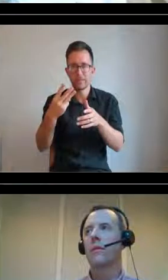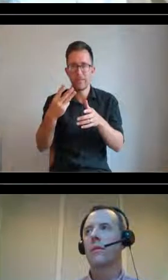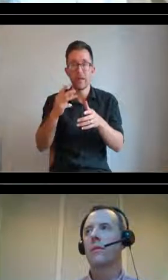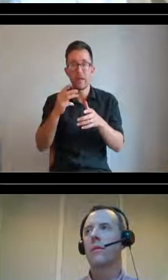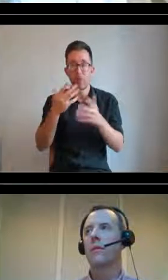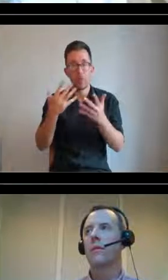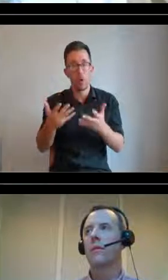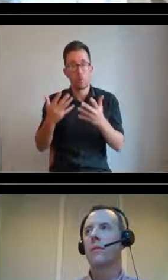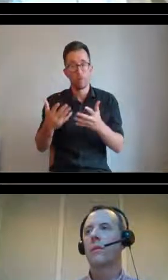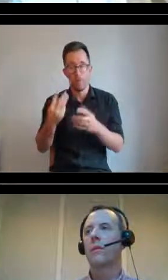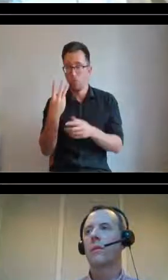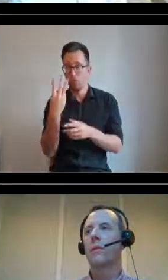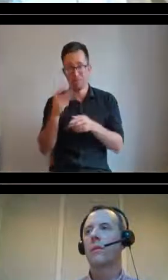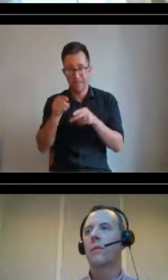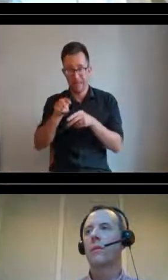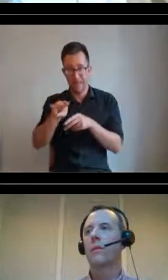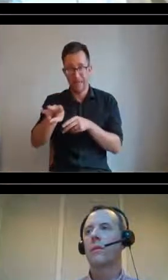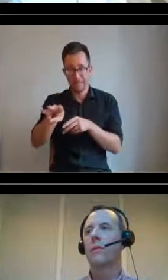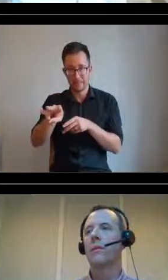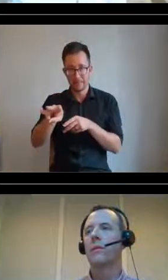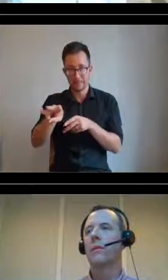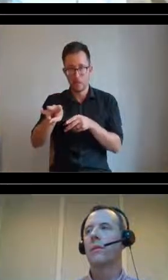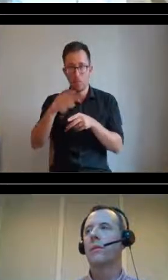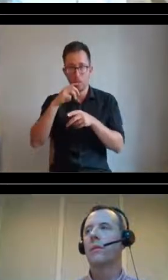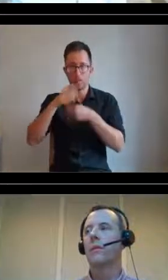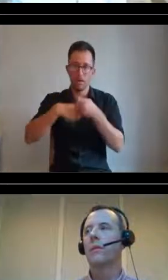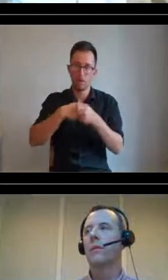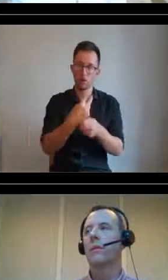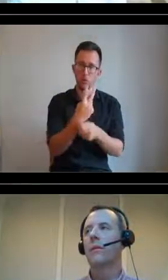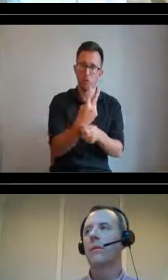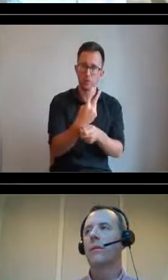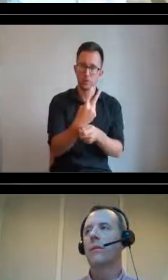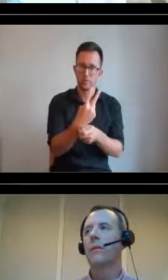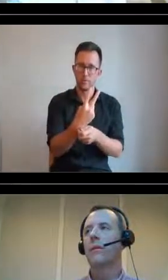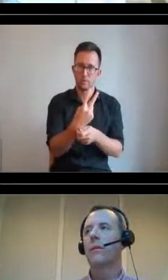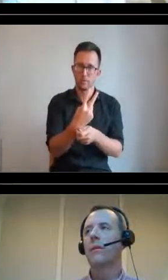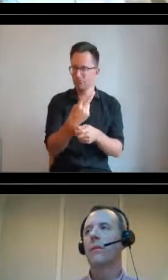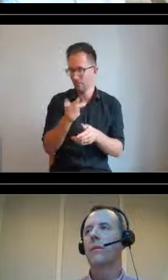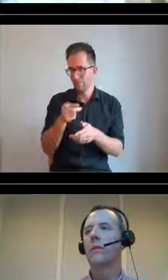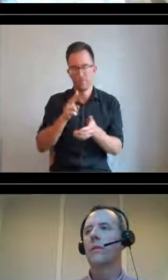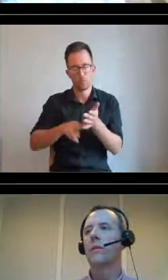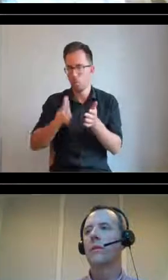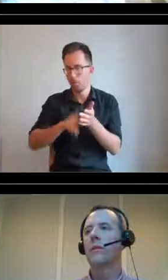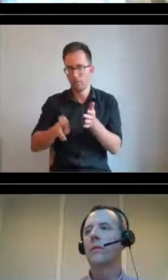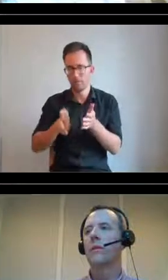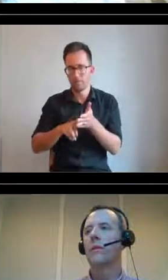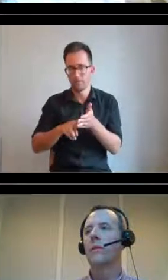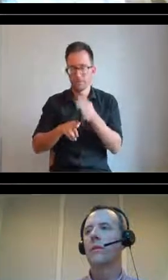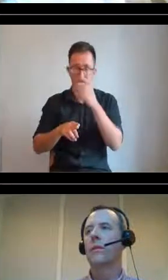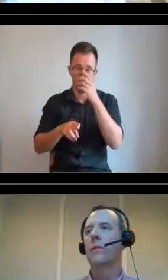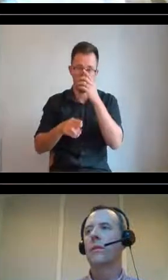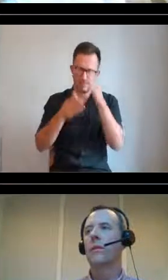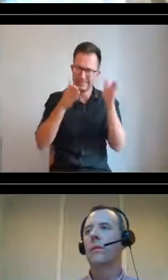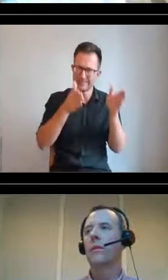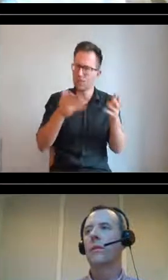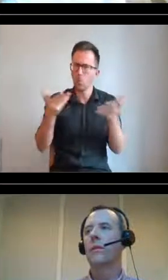to 2, but it's within the junction. It's normal practice to do that. The sections that we're going to be doing is in between